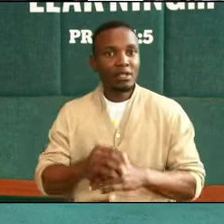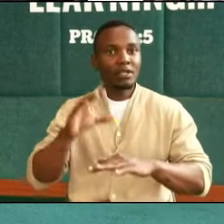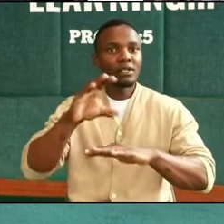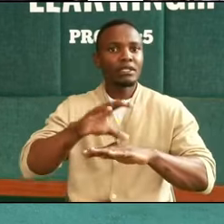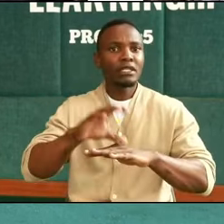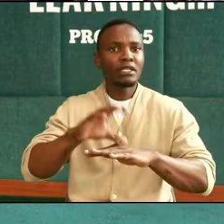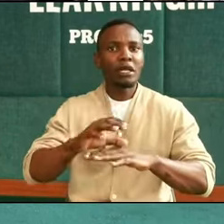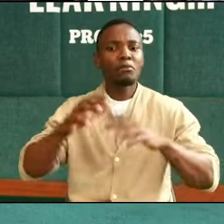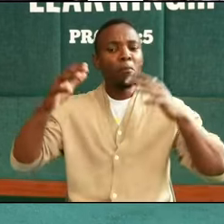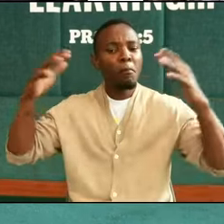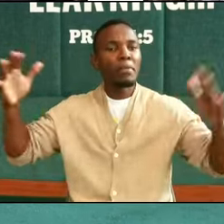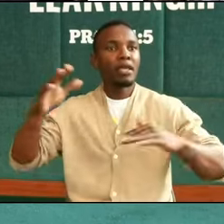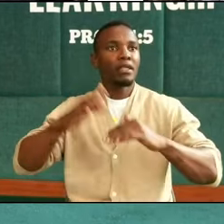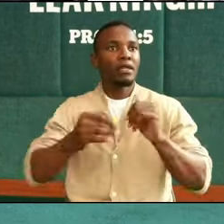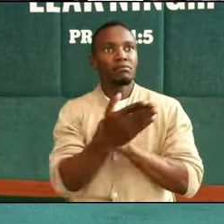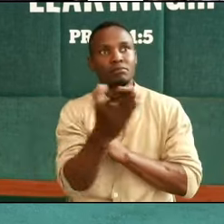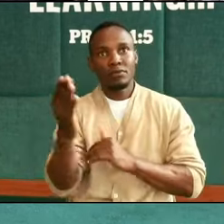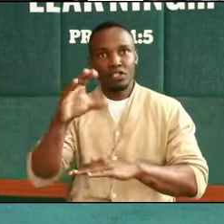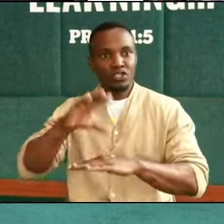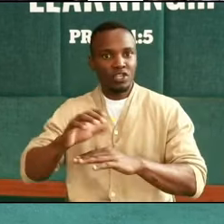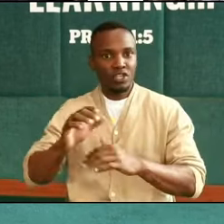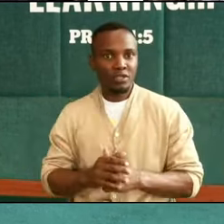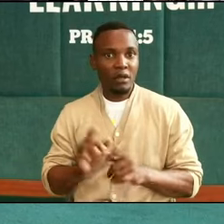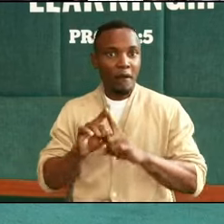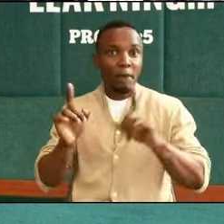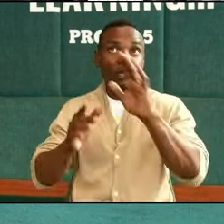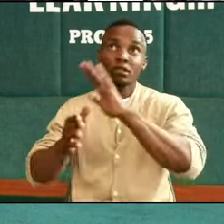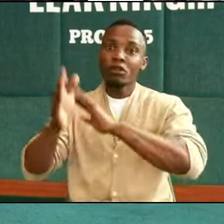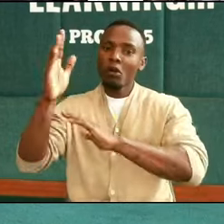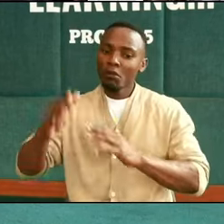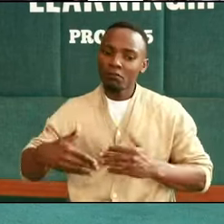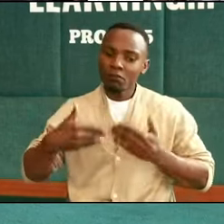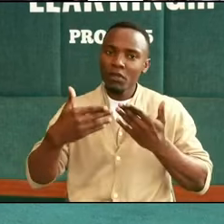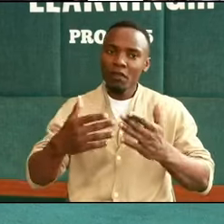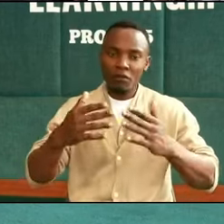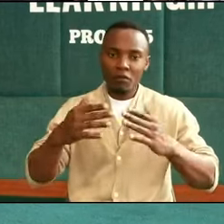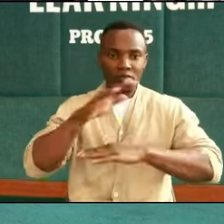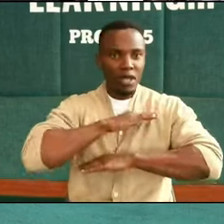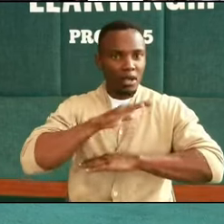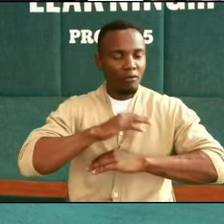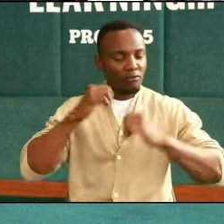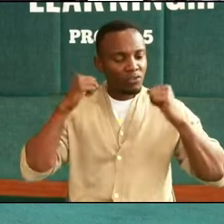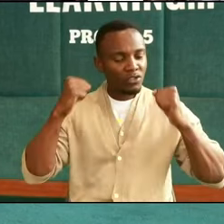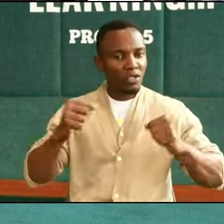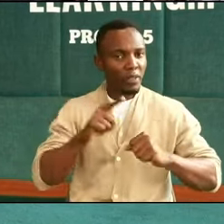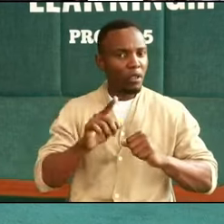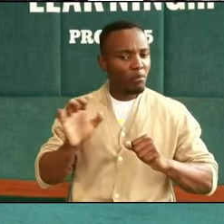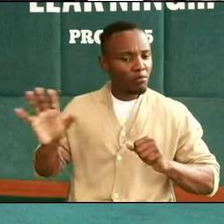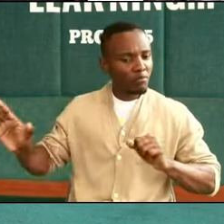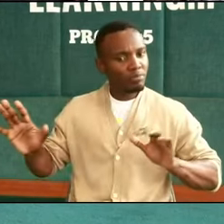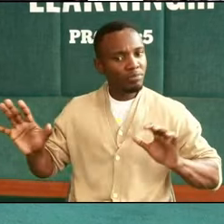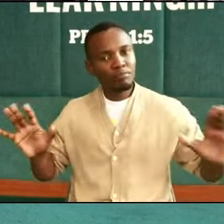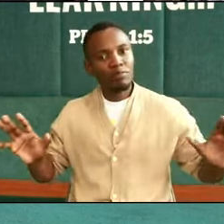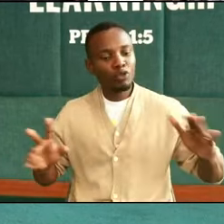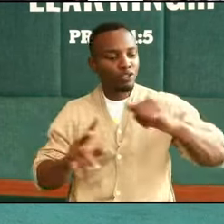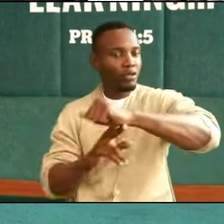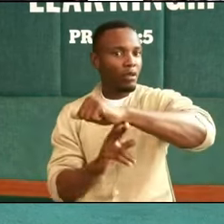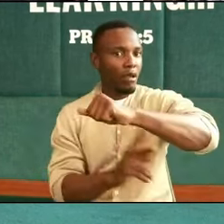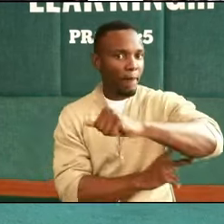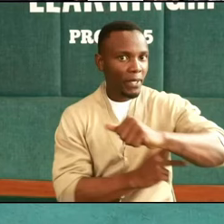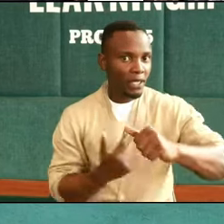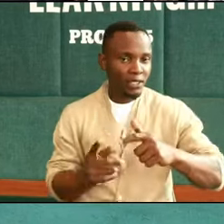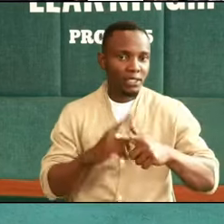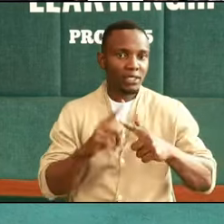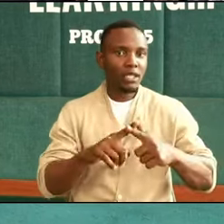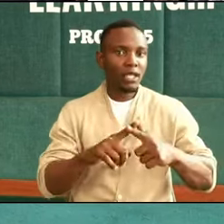It was a very big building. And God gave Samson enough strength that he pushed and pushed and pushed on the pillars, and the pillars broke. And